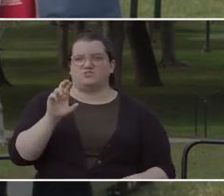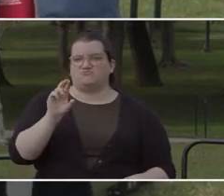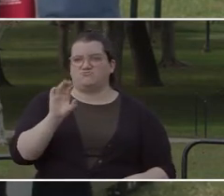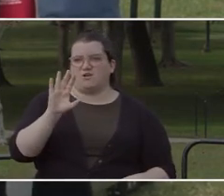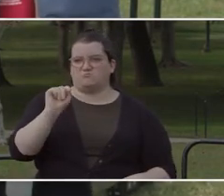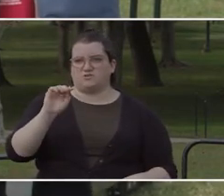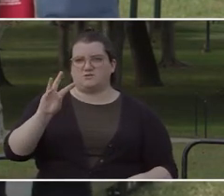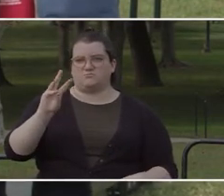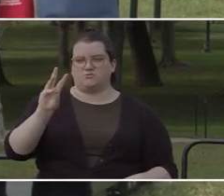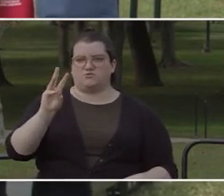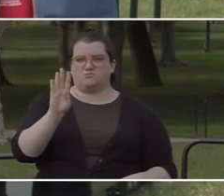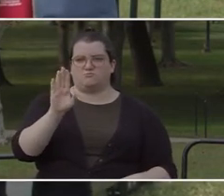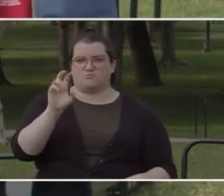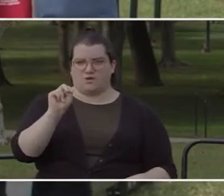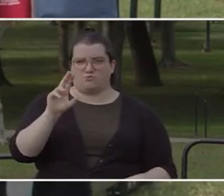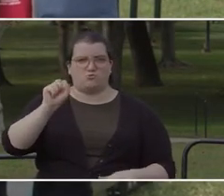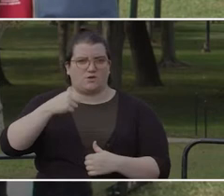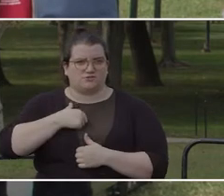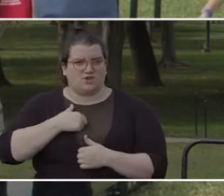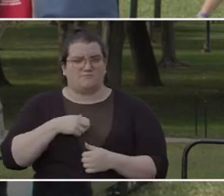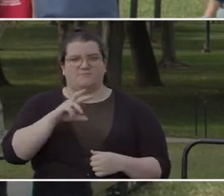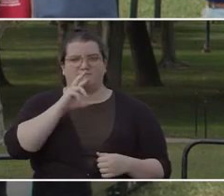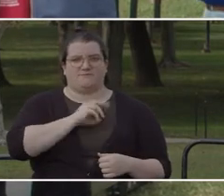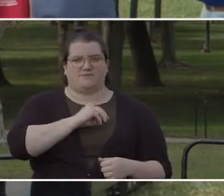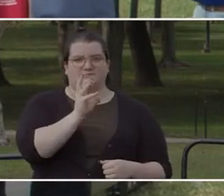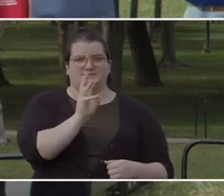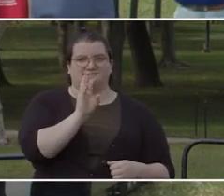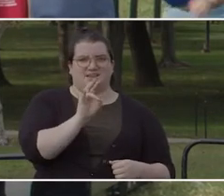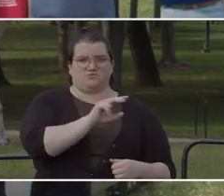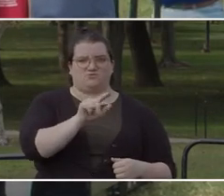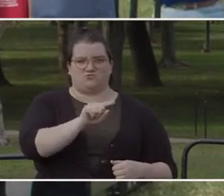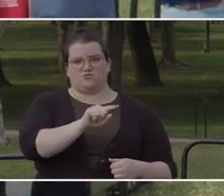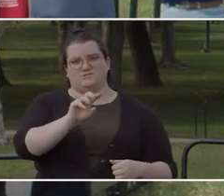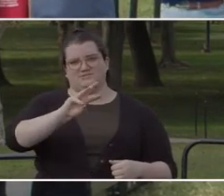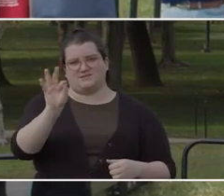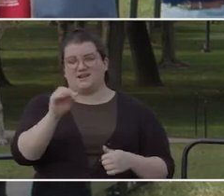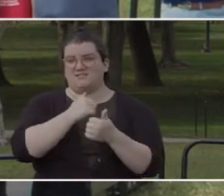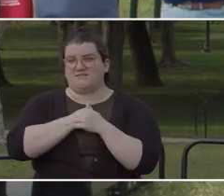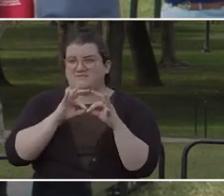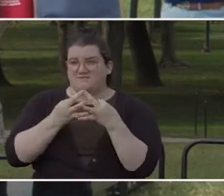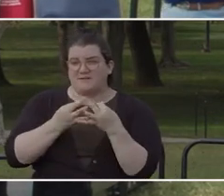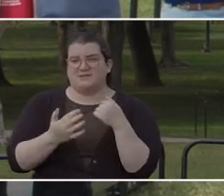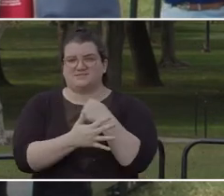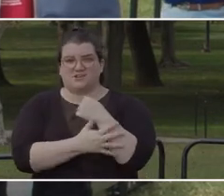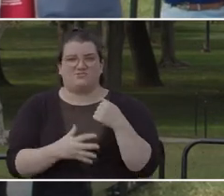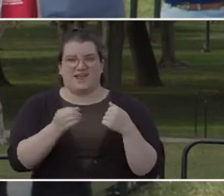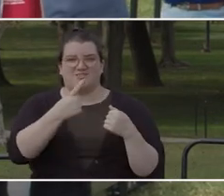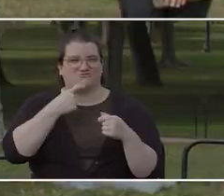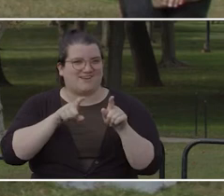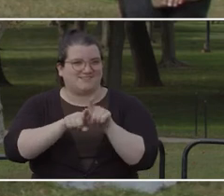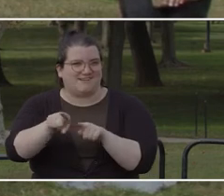States Army, Vietnam 1968 to 1969. He loved his family, his country, and the Red Sox.